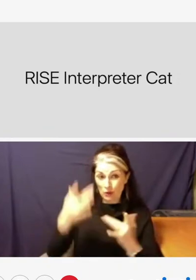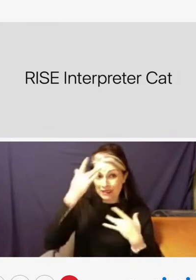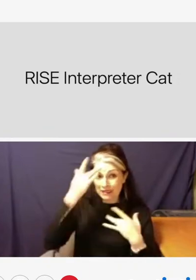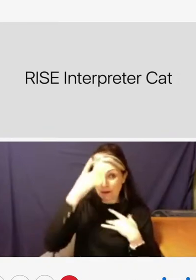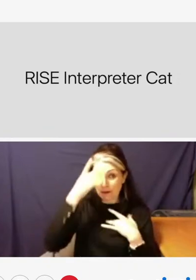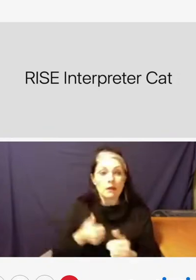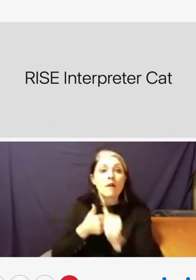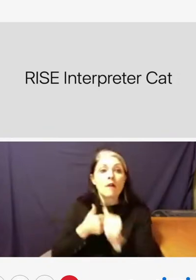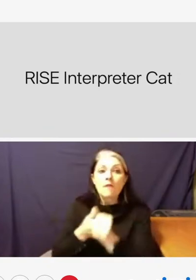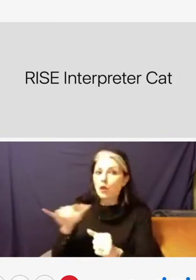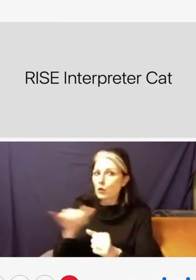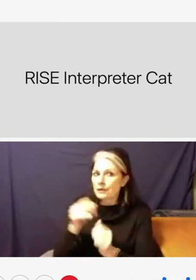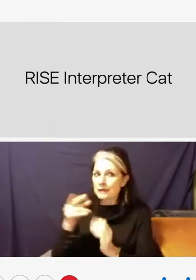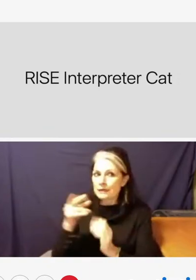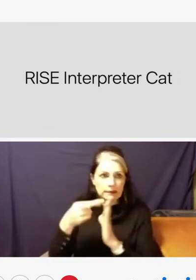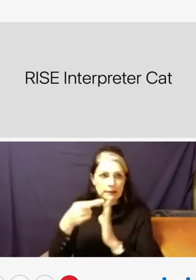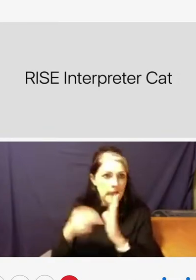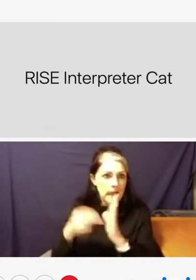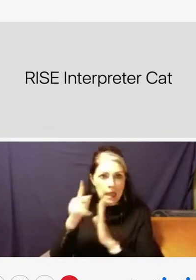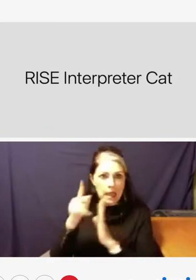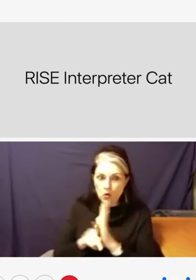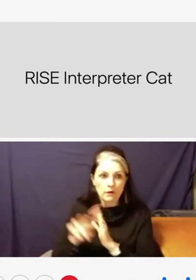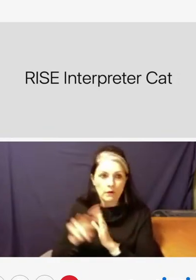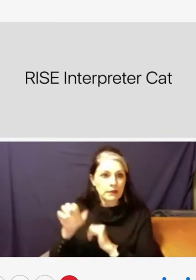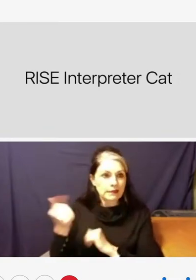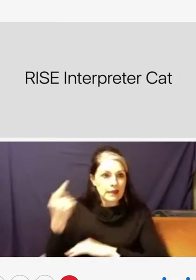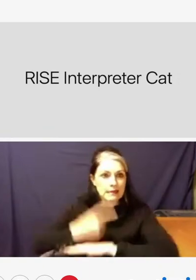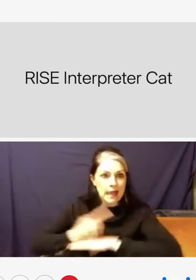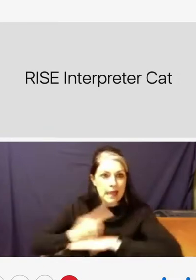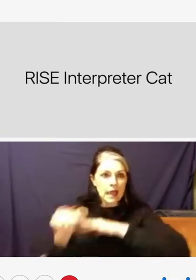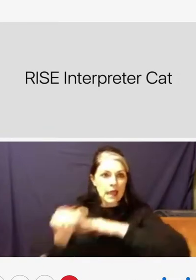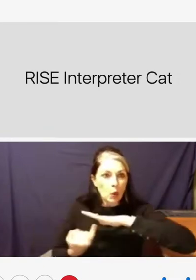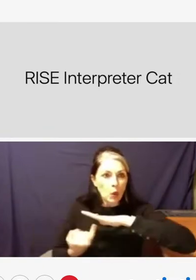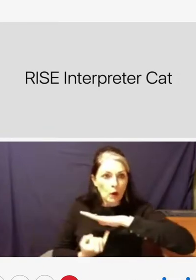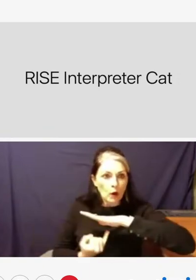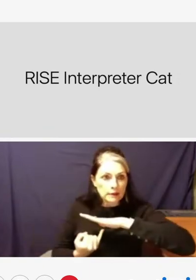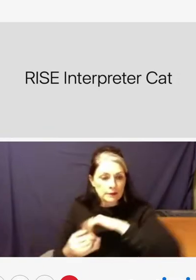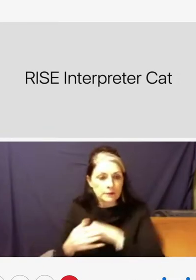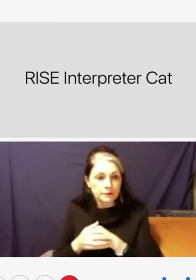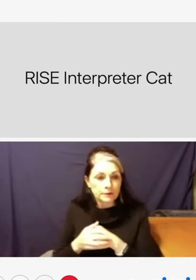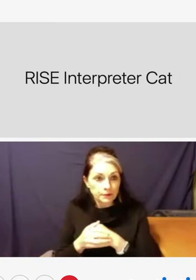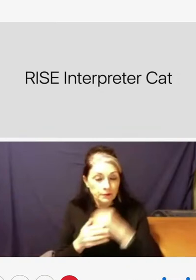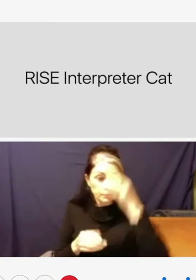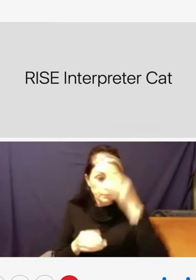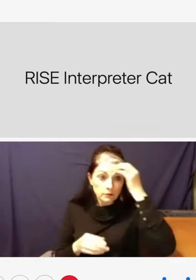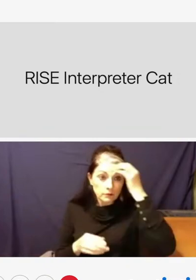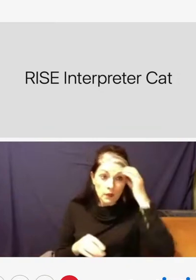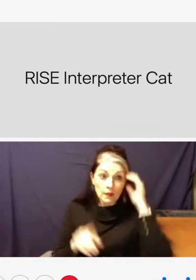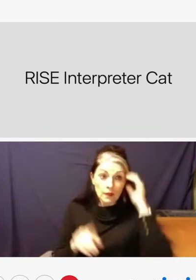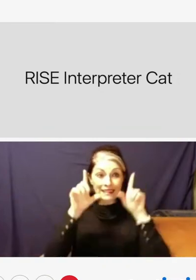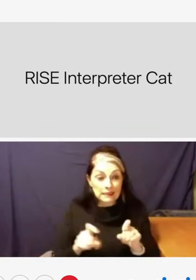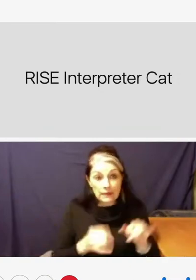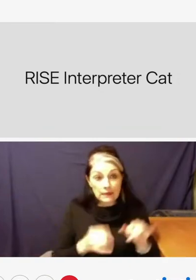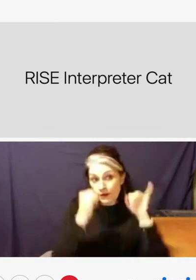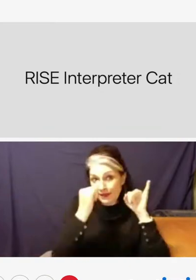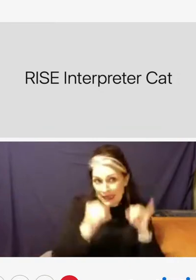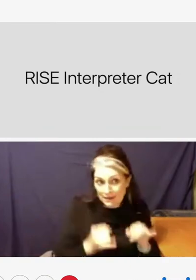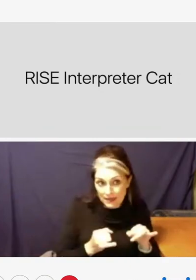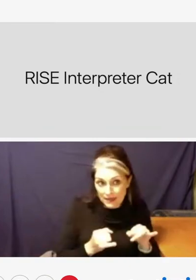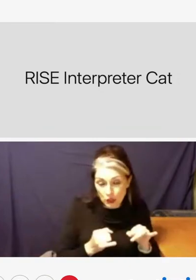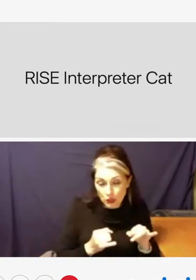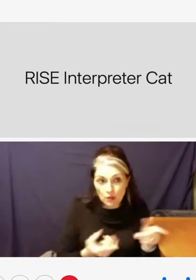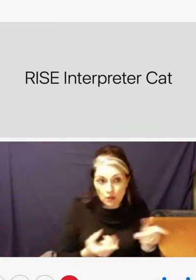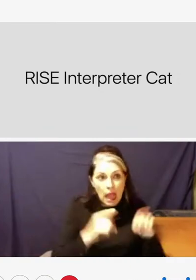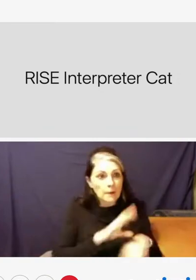Protocols of the the tending quarantine um testing for the individual happens with all individuals